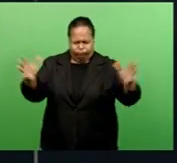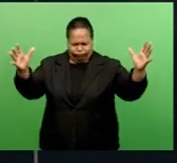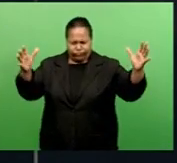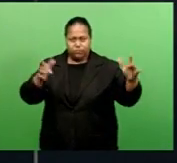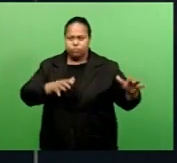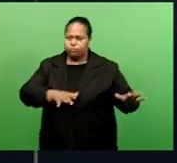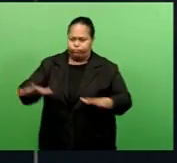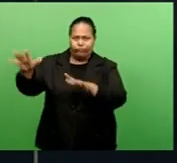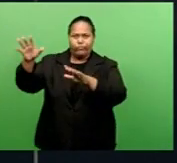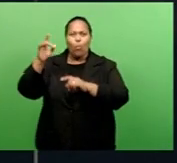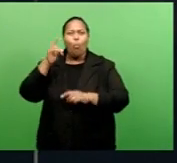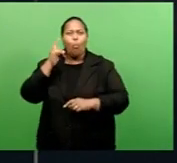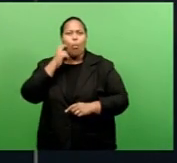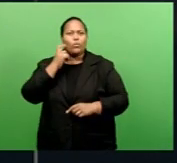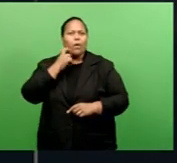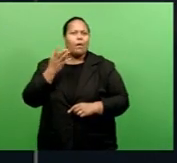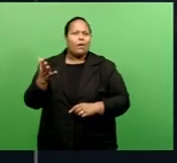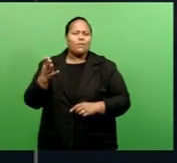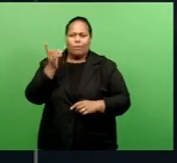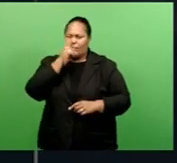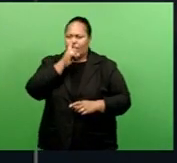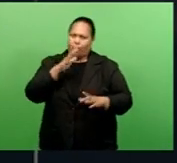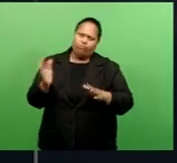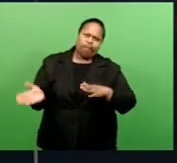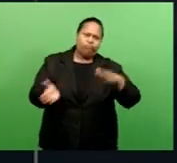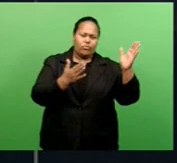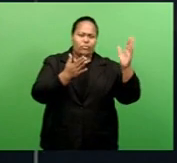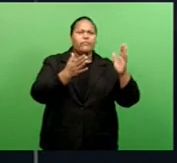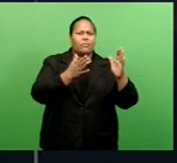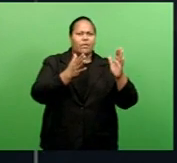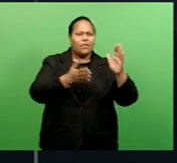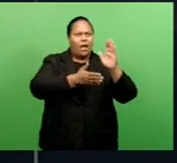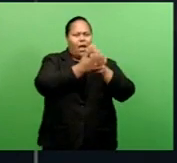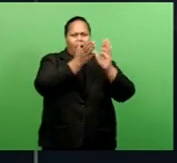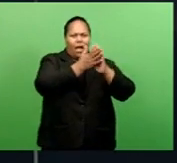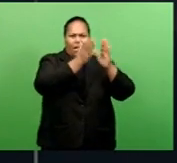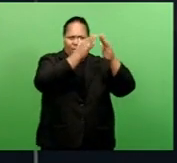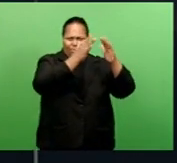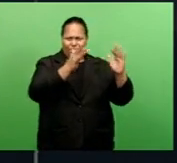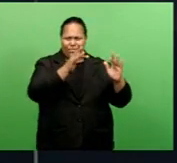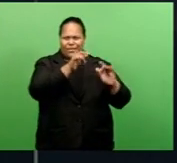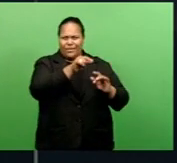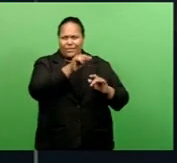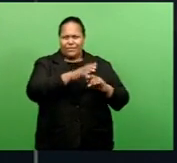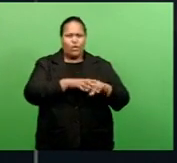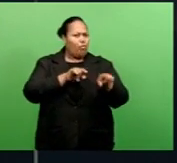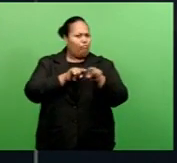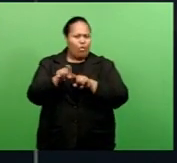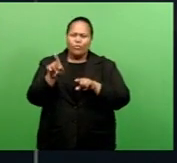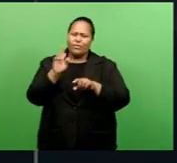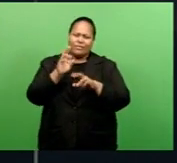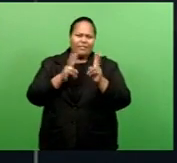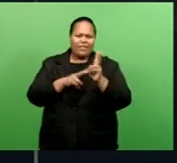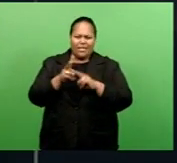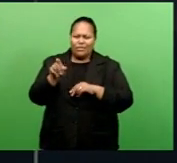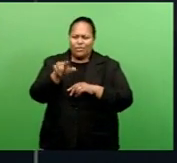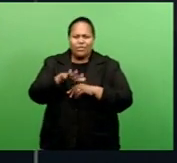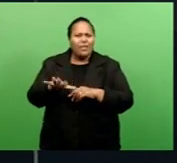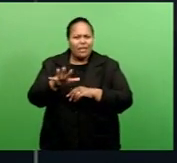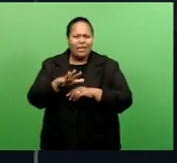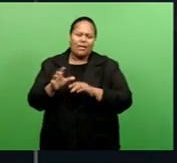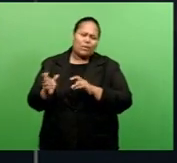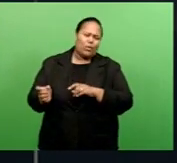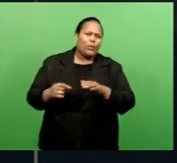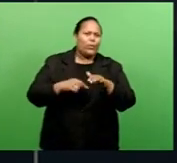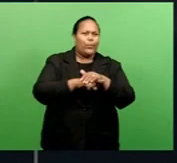move to higher ground. As a precautionary measure, majority of villagers from Sawani fled their homes and took shelter at a